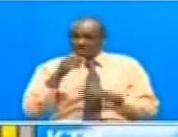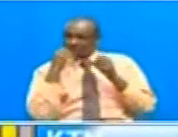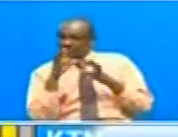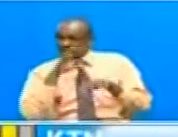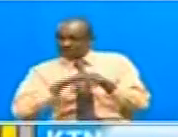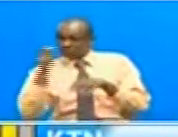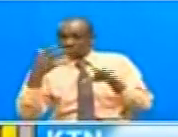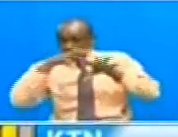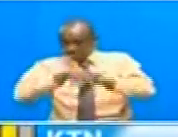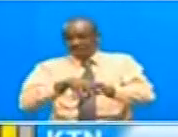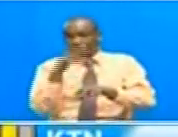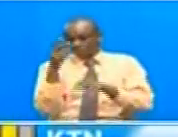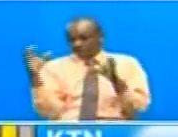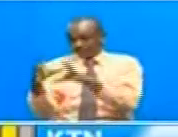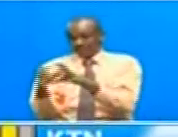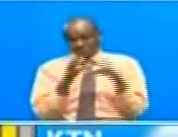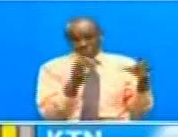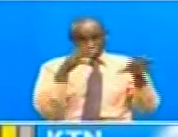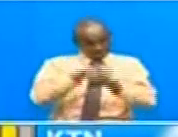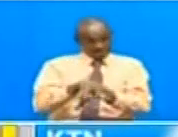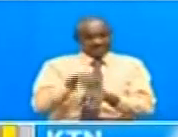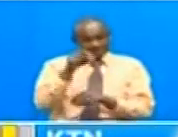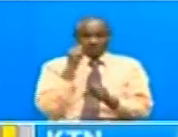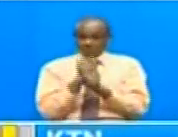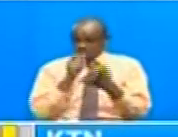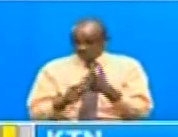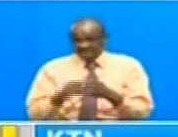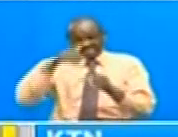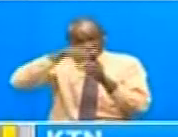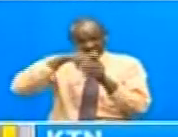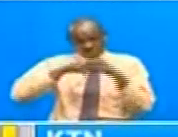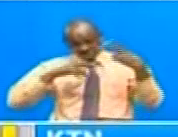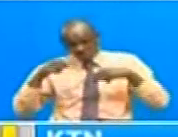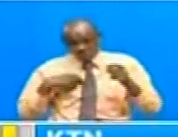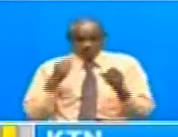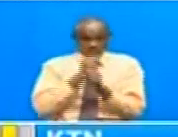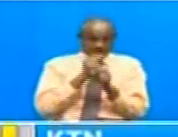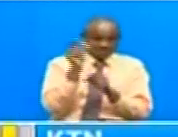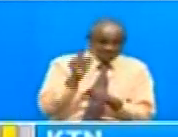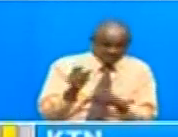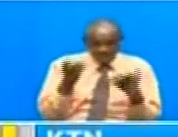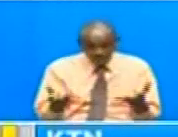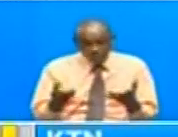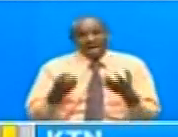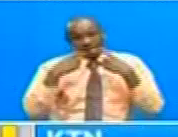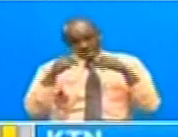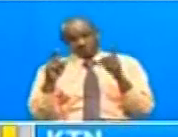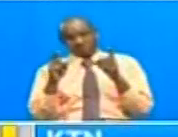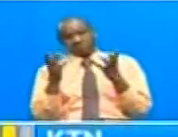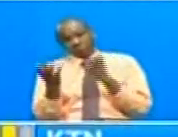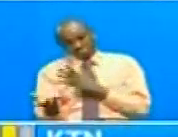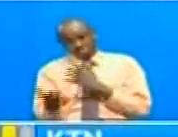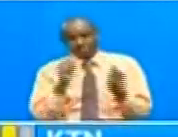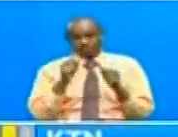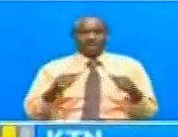to the merger, the two companies were carrying out an internal review on operational structures, with an announcement set to